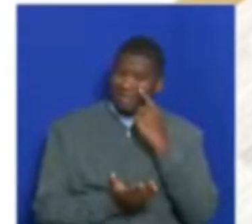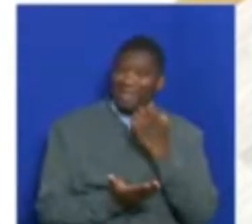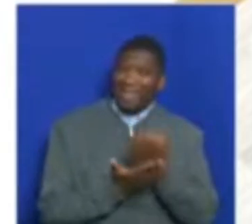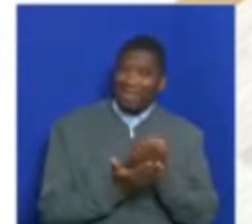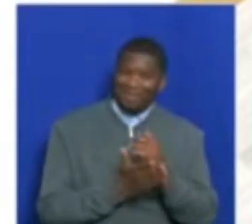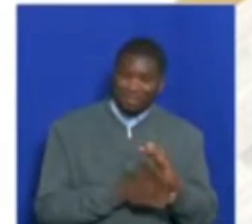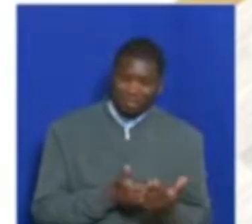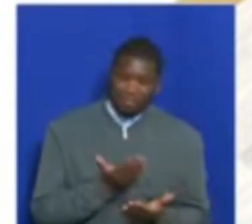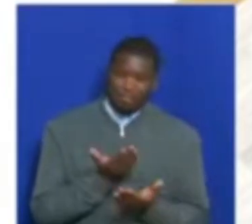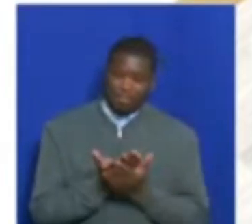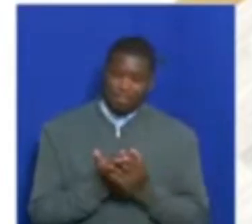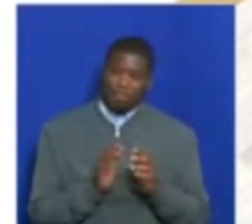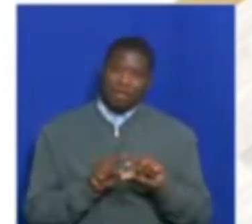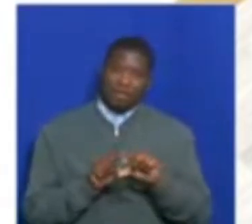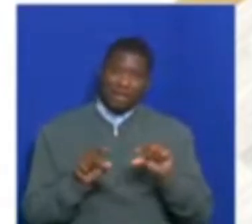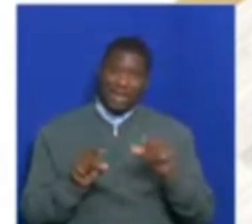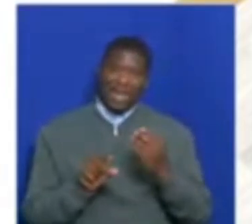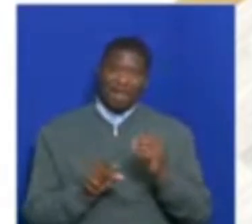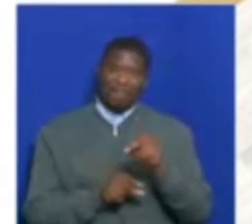600 400